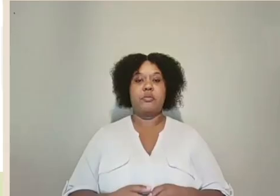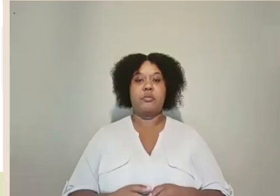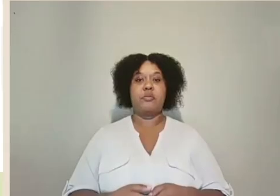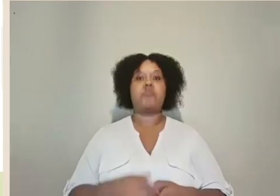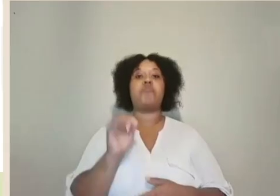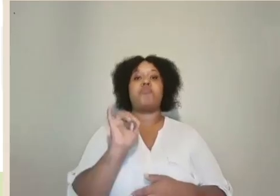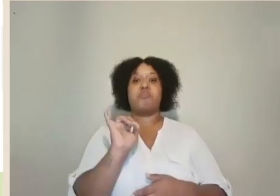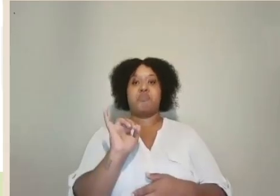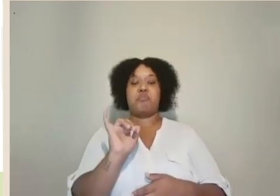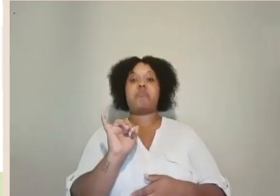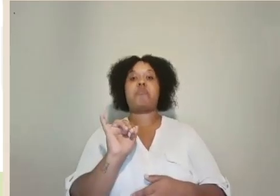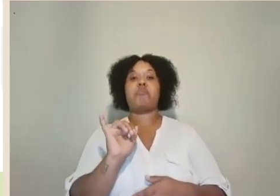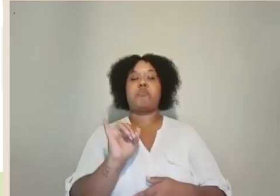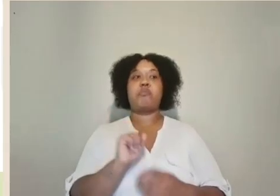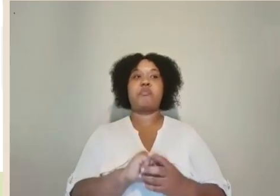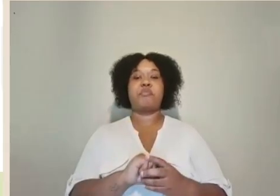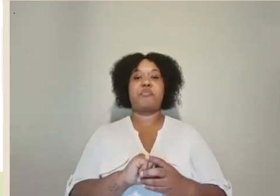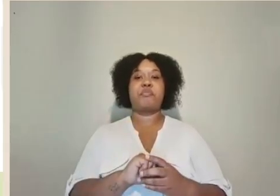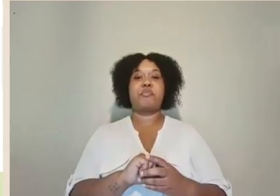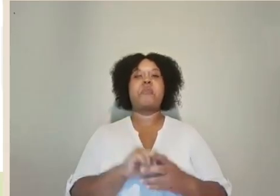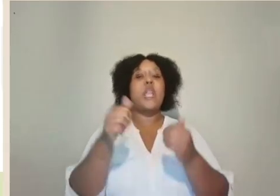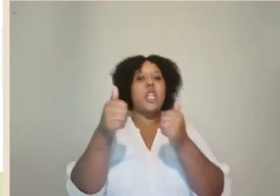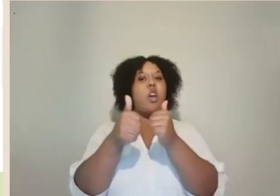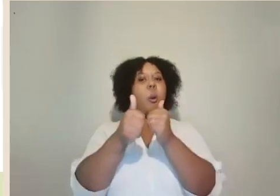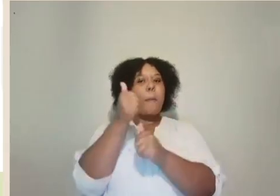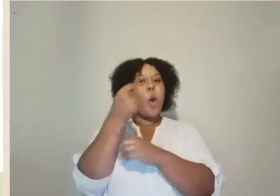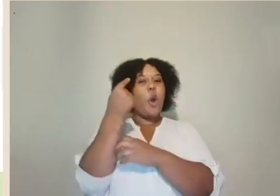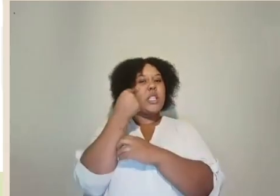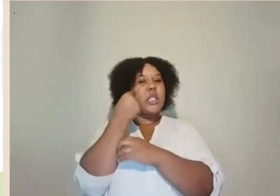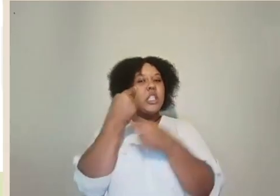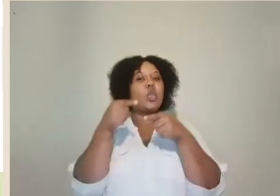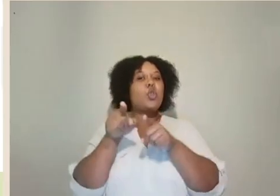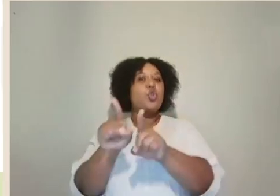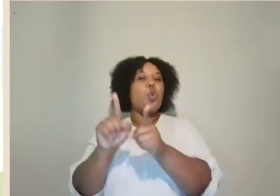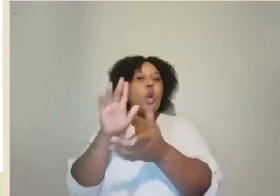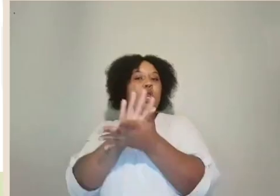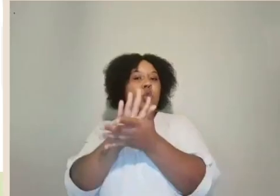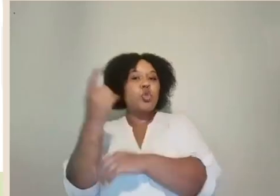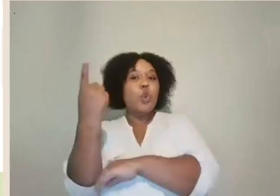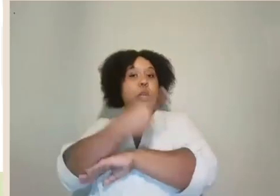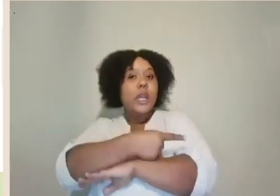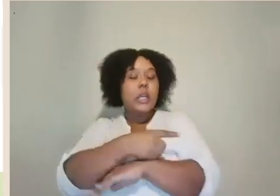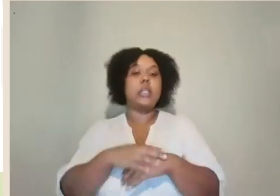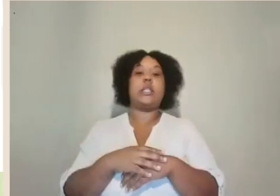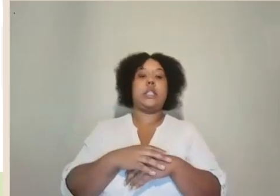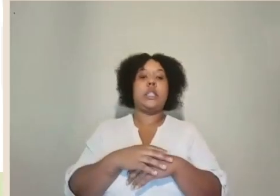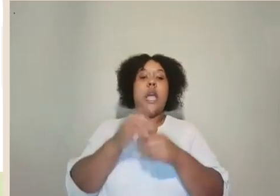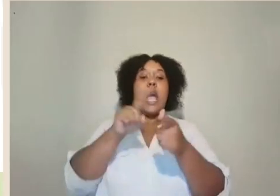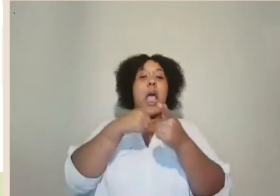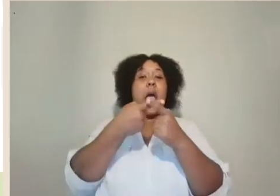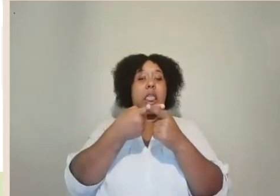All right, looks like most of us are thinking we would offer this during the school day here. And then second, a summer